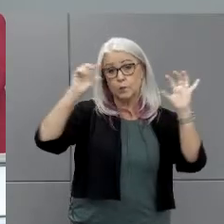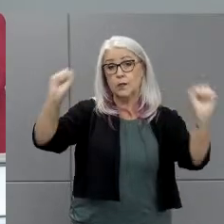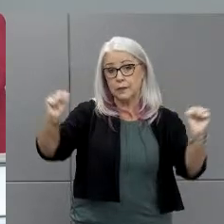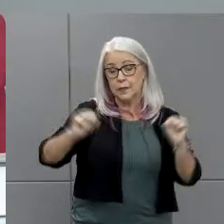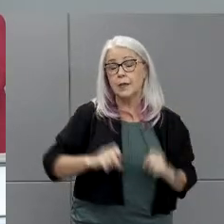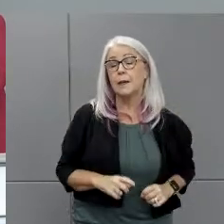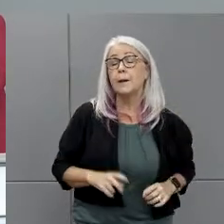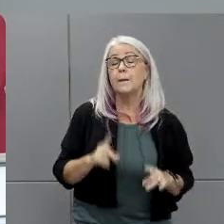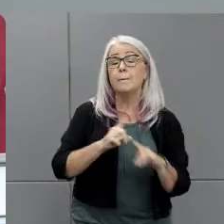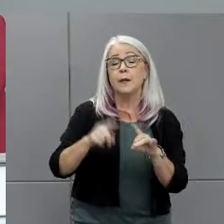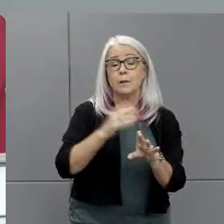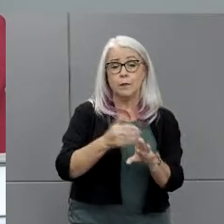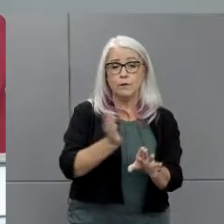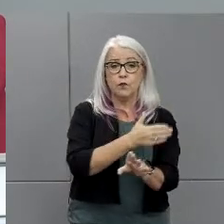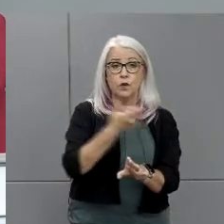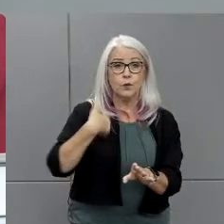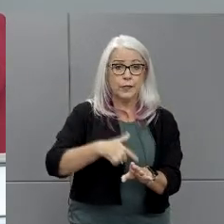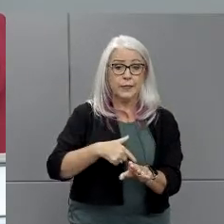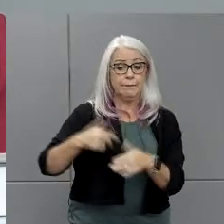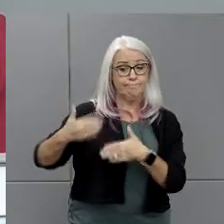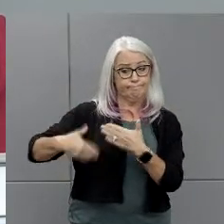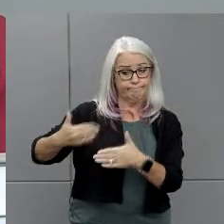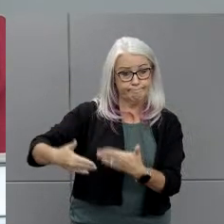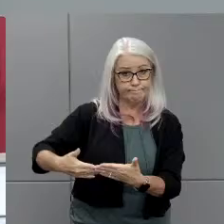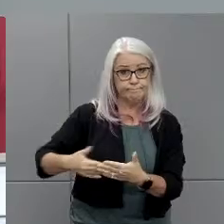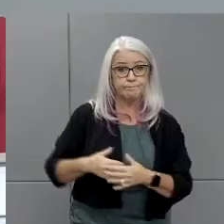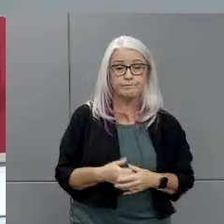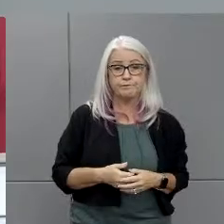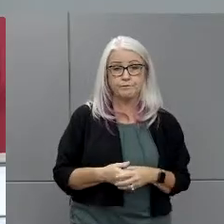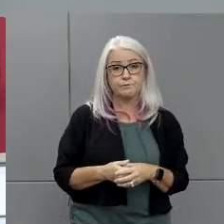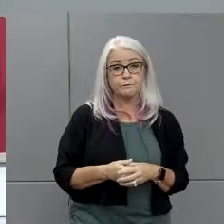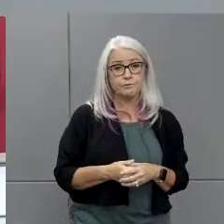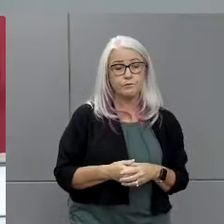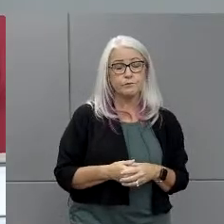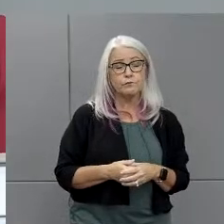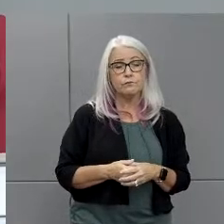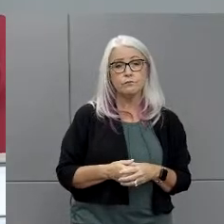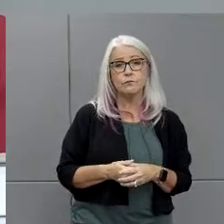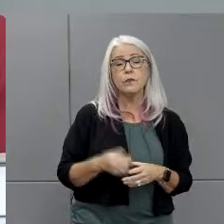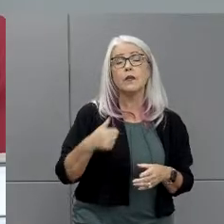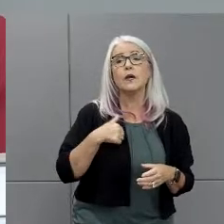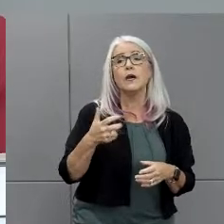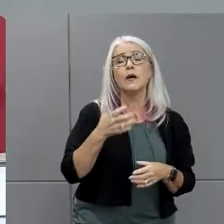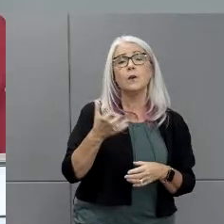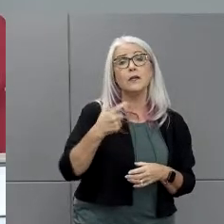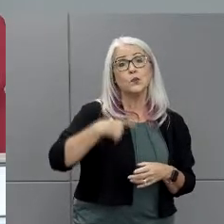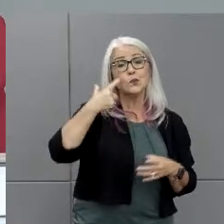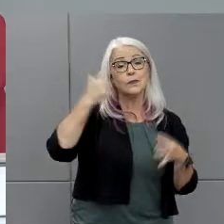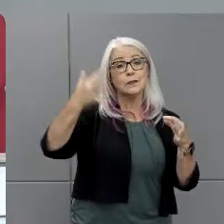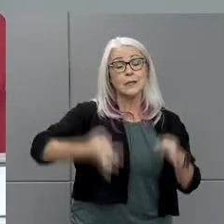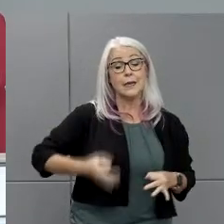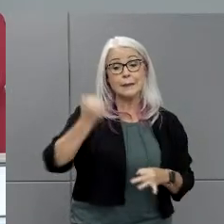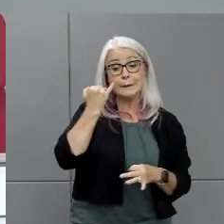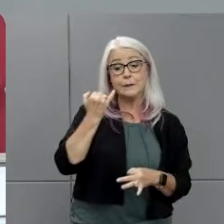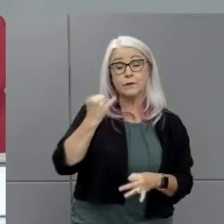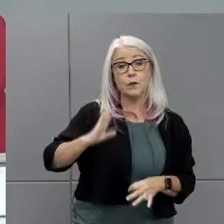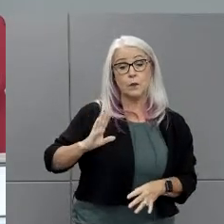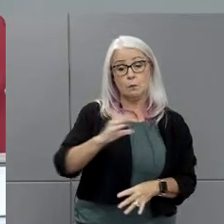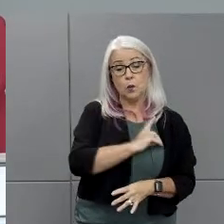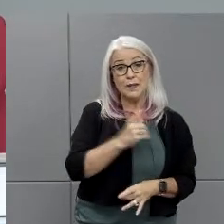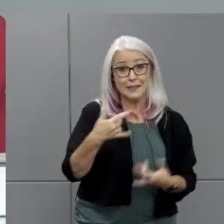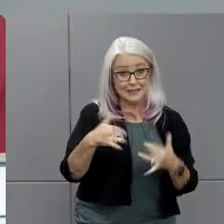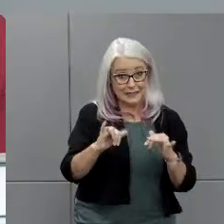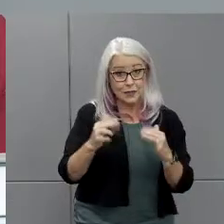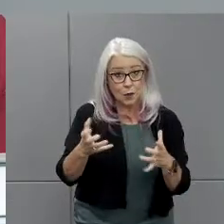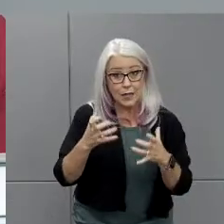we move along here in the amendment process, I would like to determine whether the board still wants